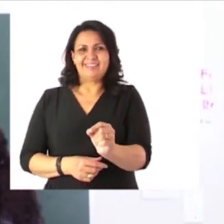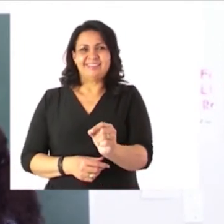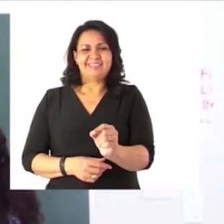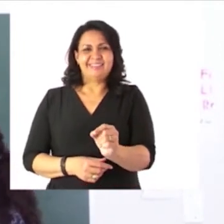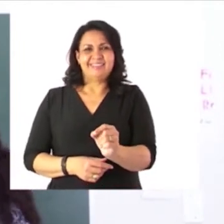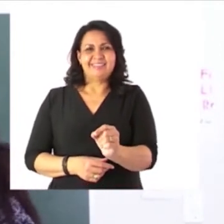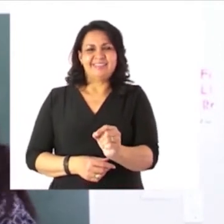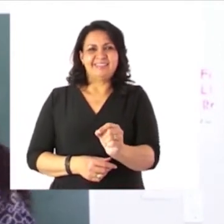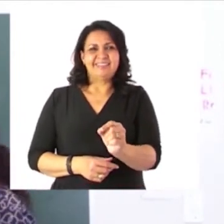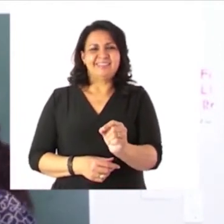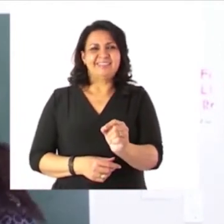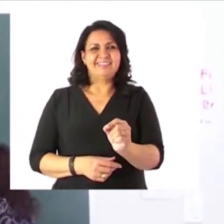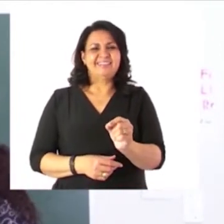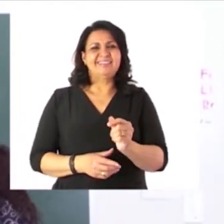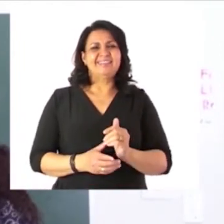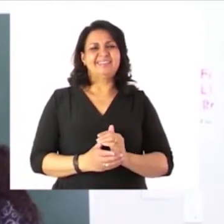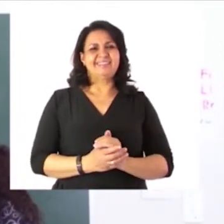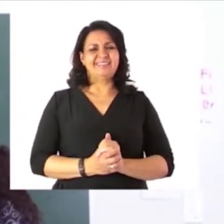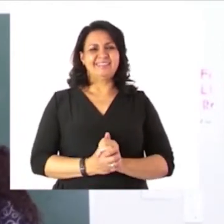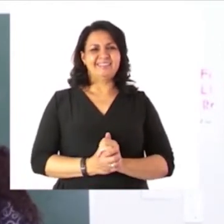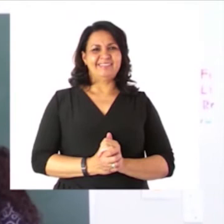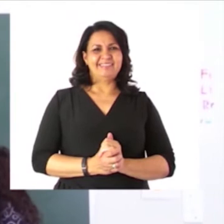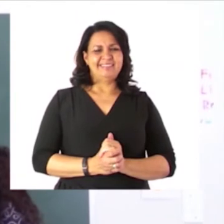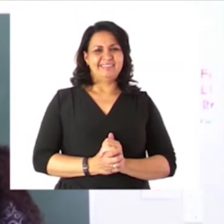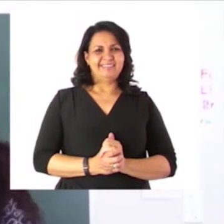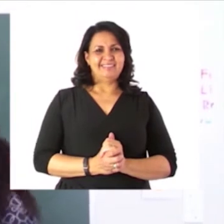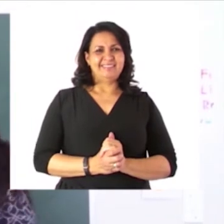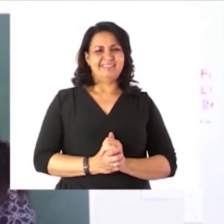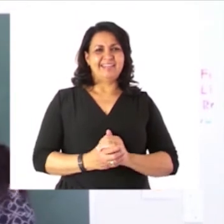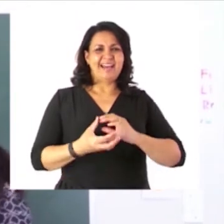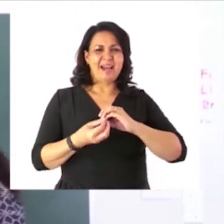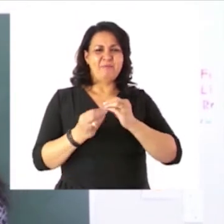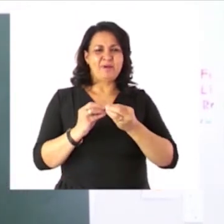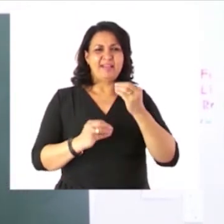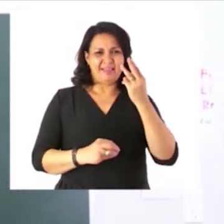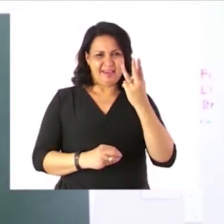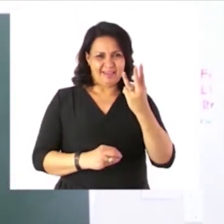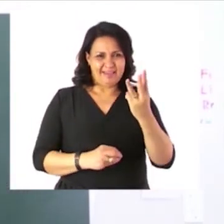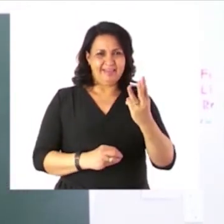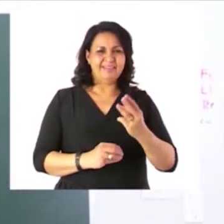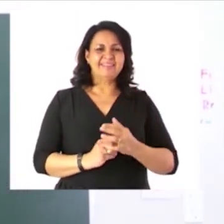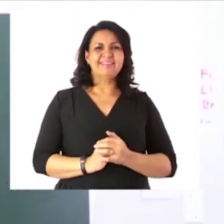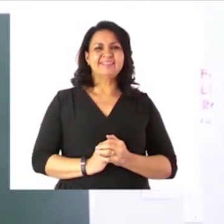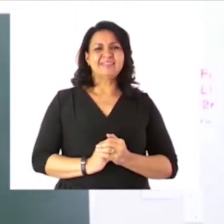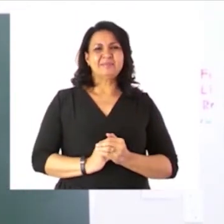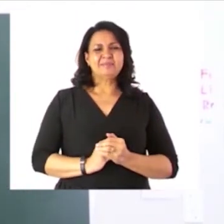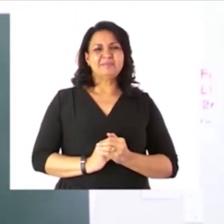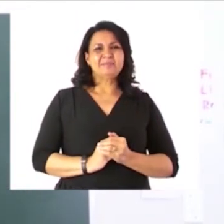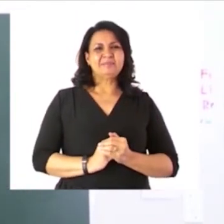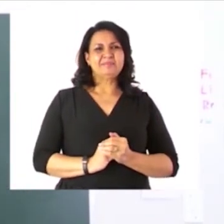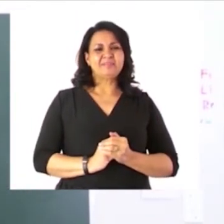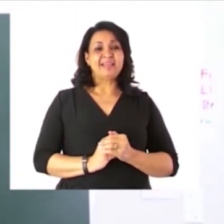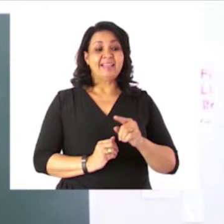go around this tree for number 3. And I am